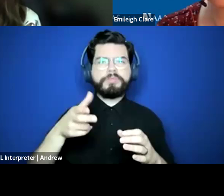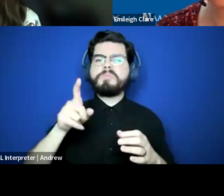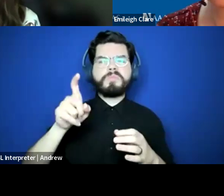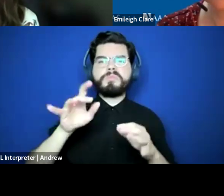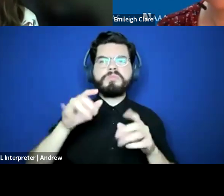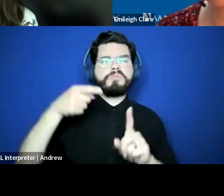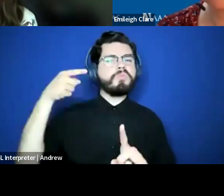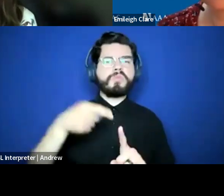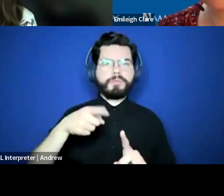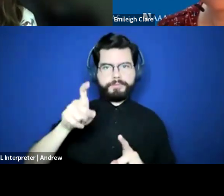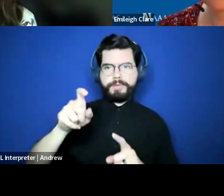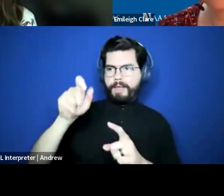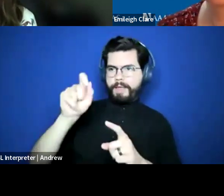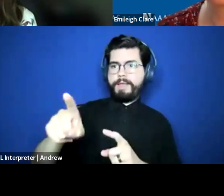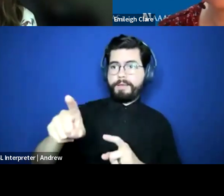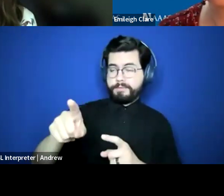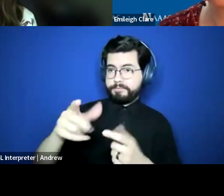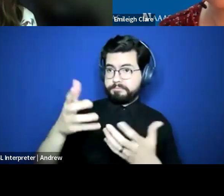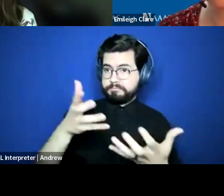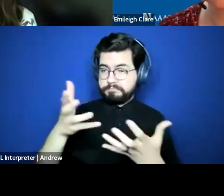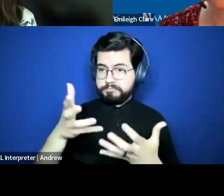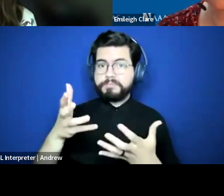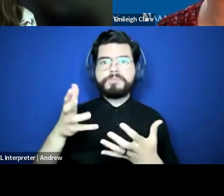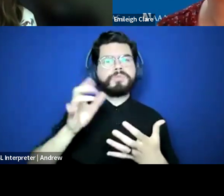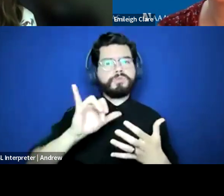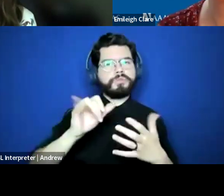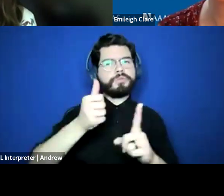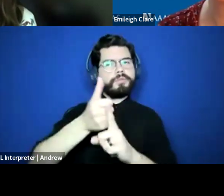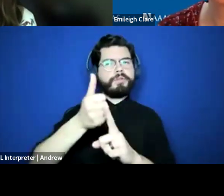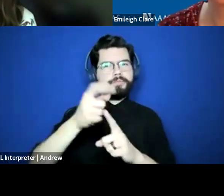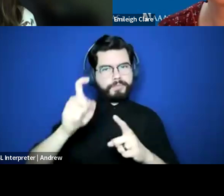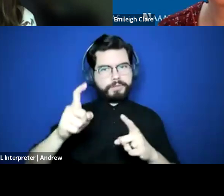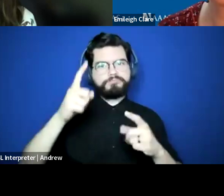being flexible and open and honest with yourself will always help with that.